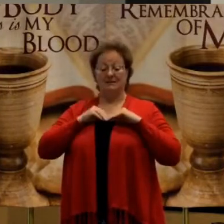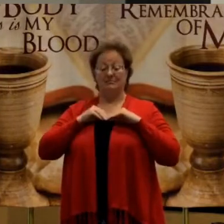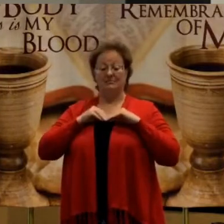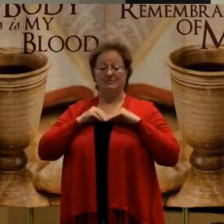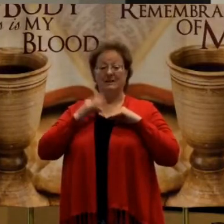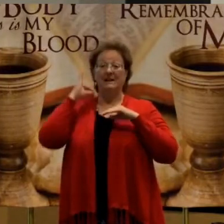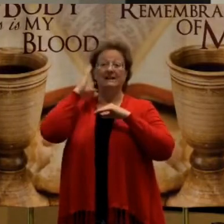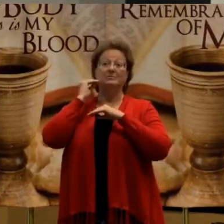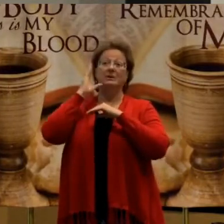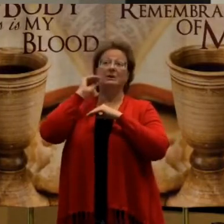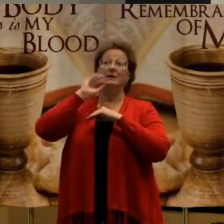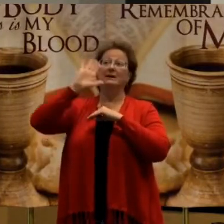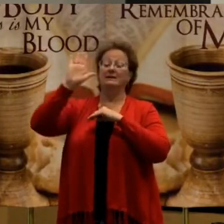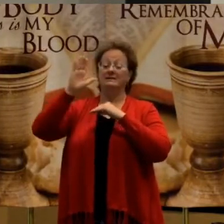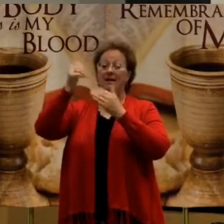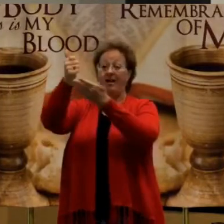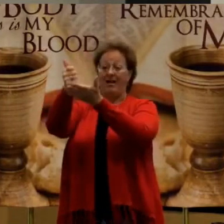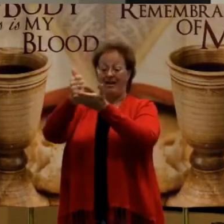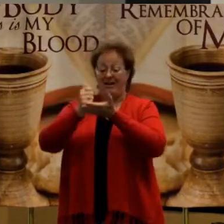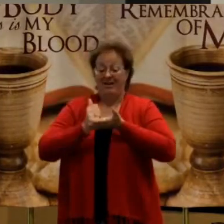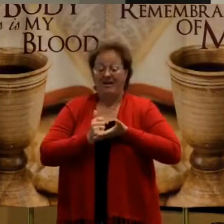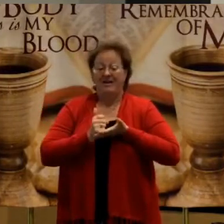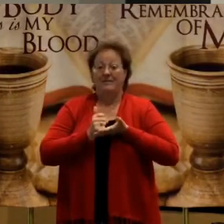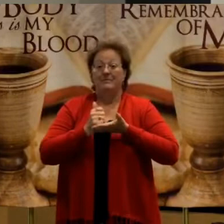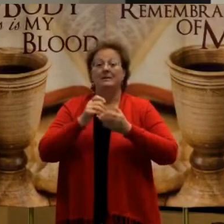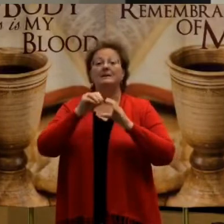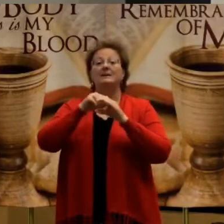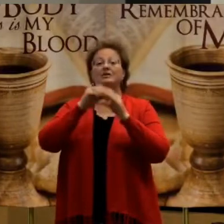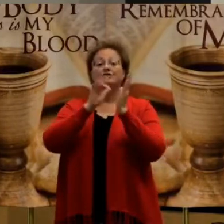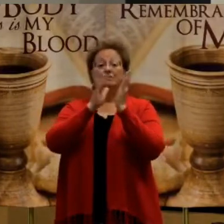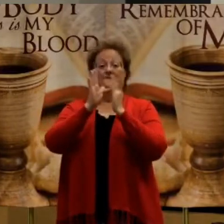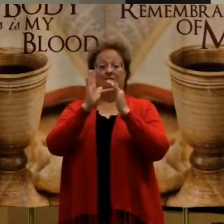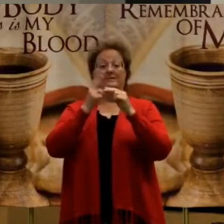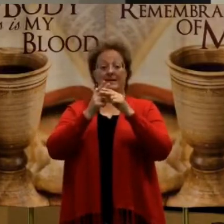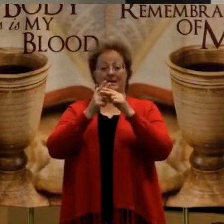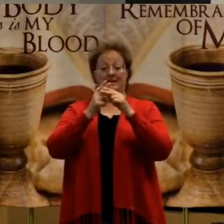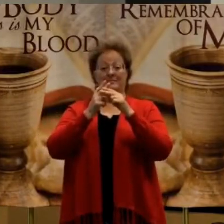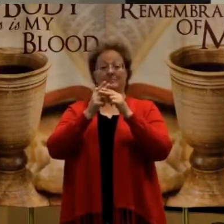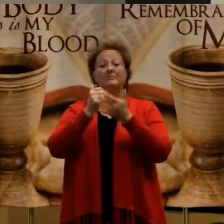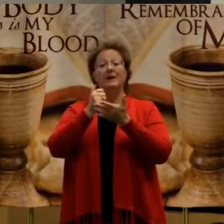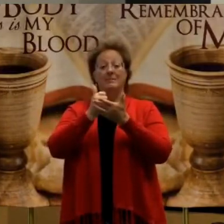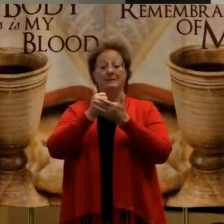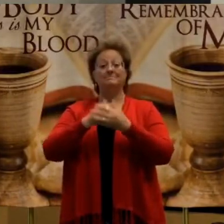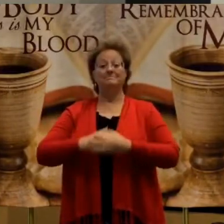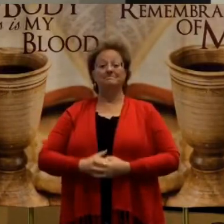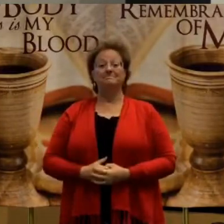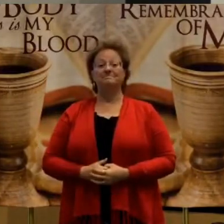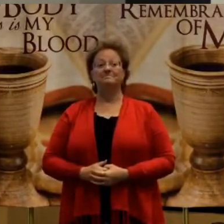he lifts you up once again. In Jesus' name, amen.